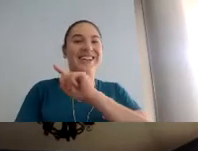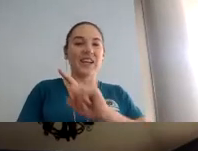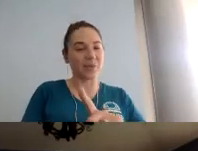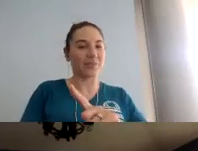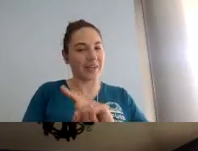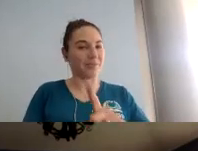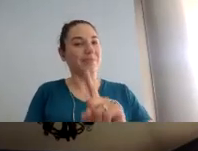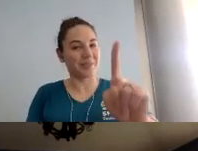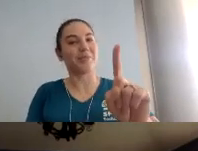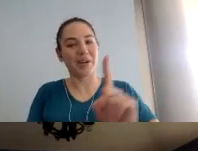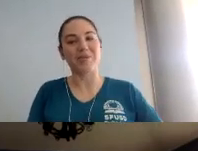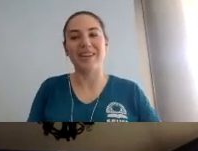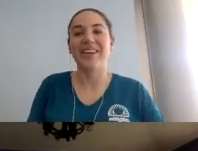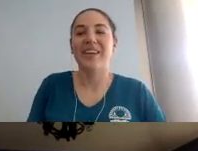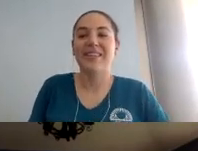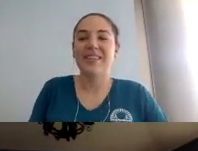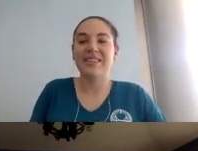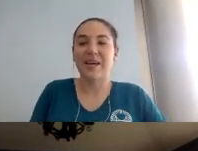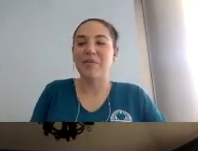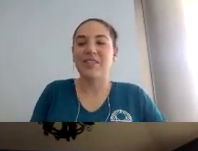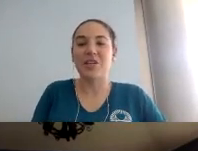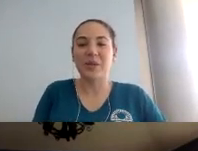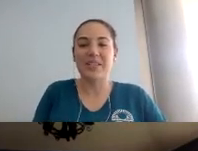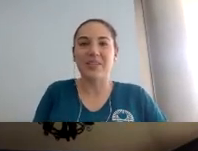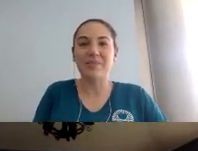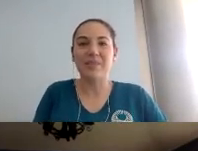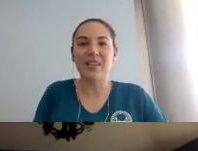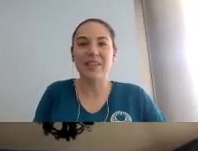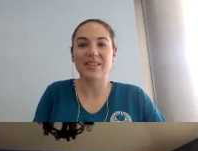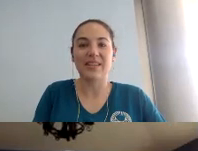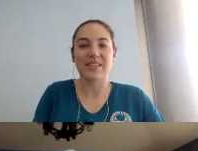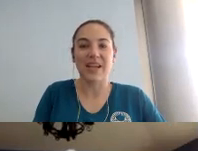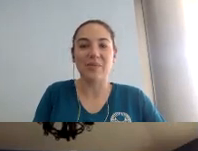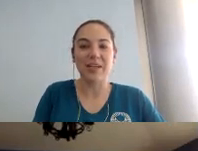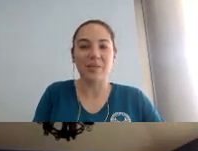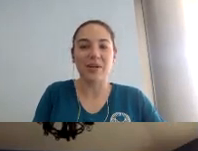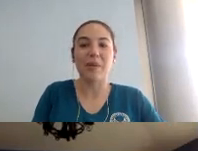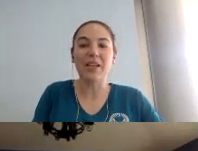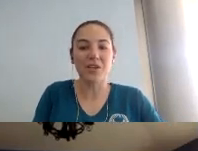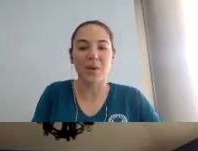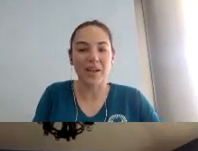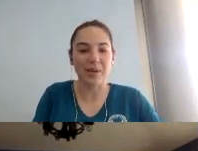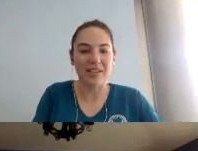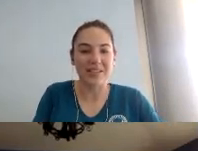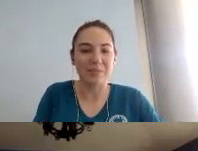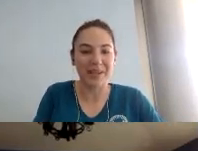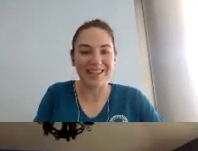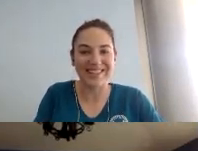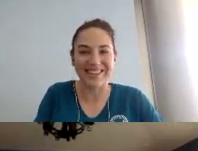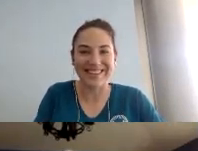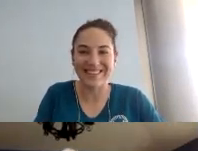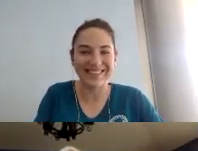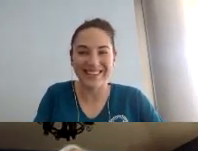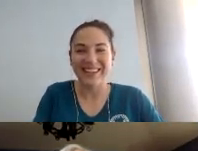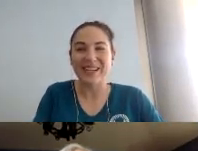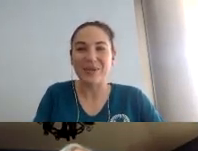lied. Before I move on, I'm on slide 27. In this assign button up here, mine is gray because I didn't put anything